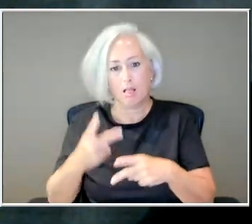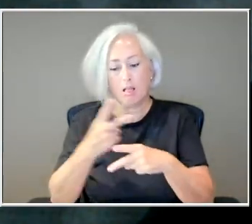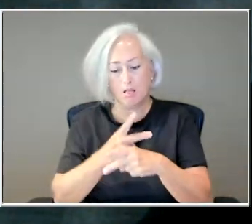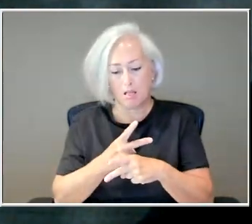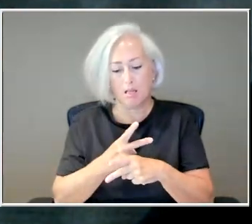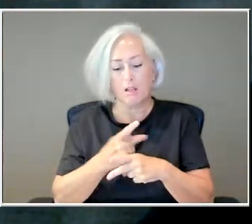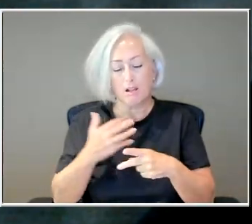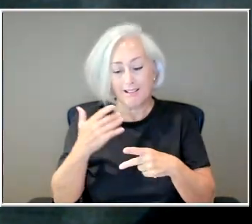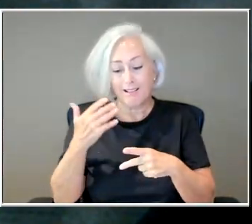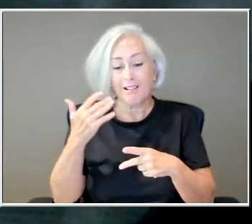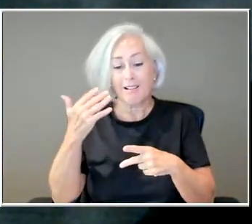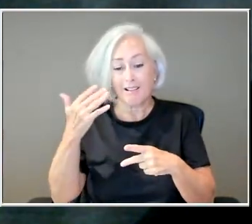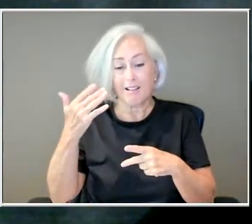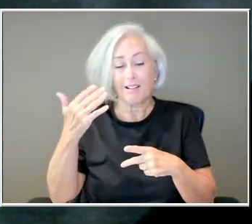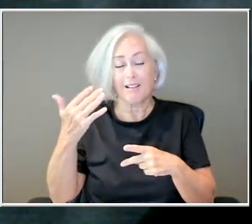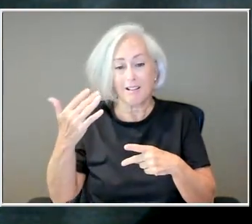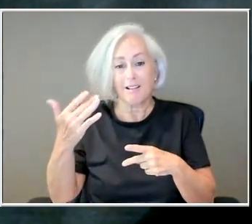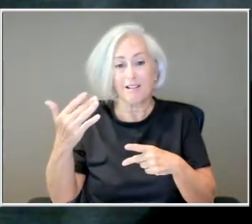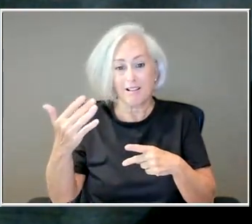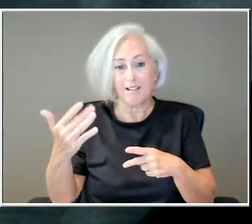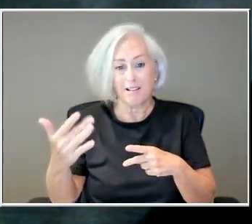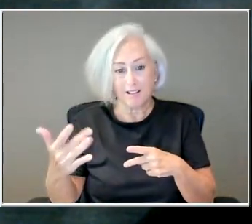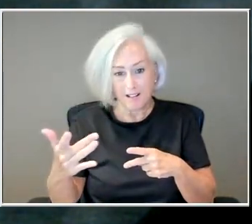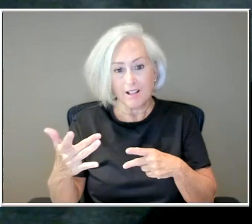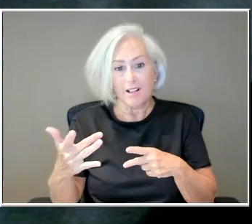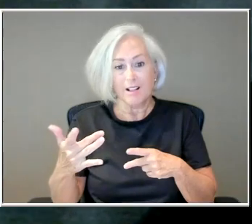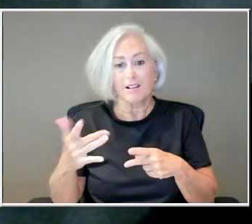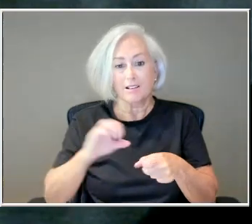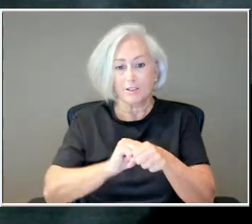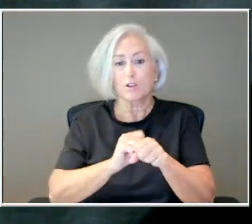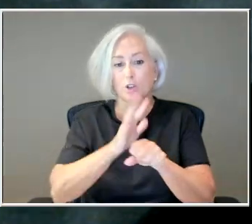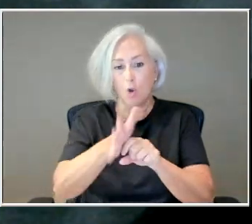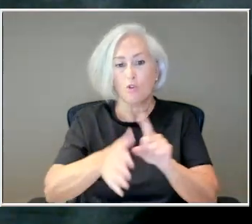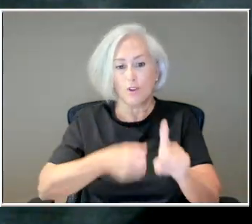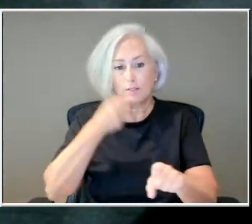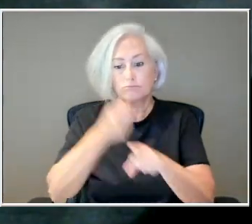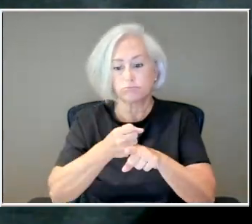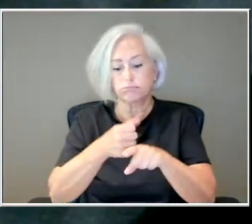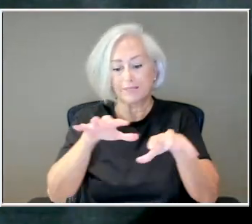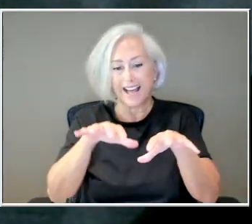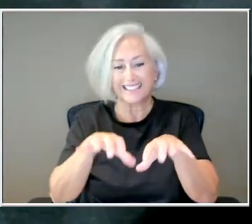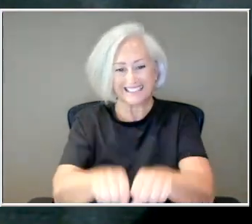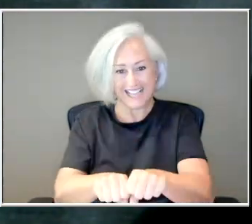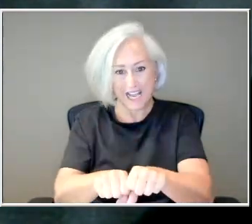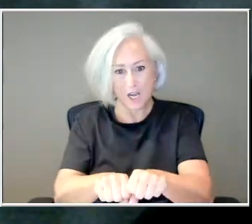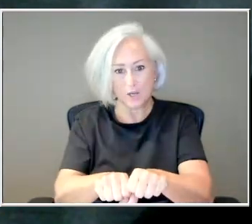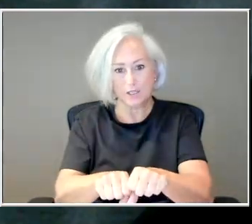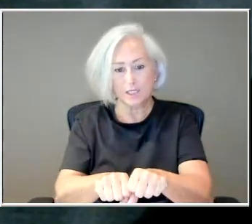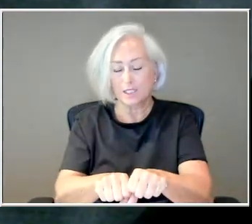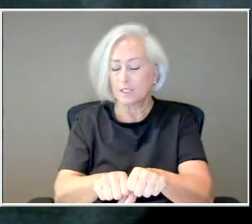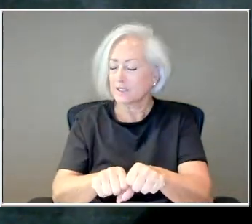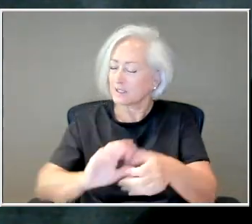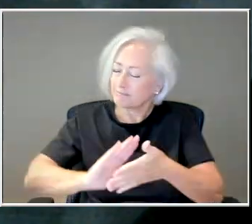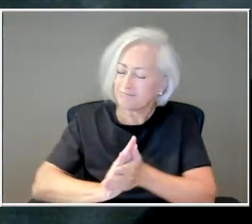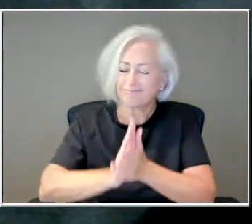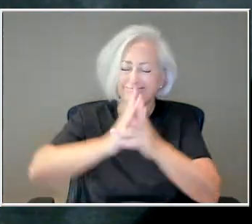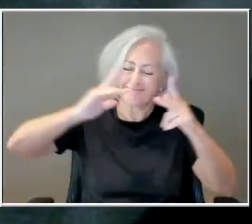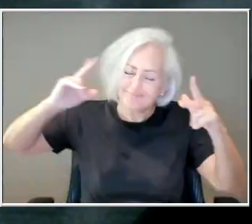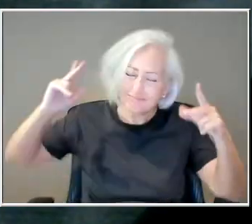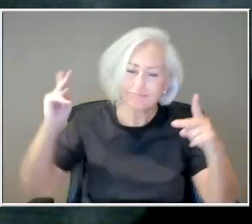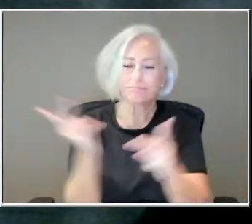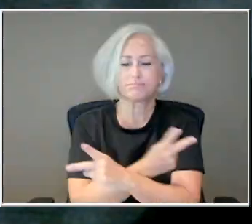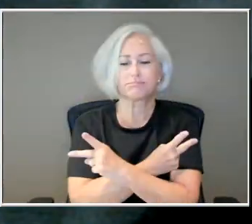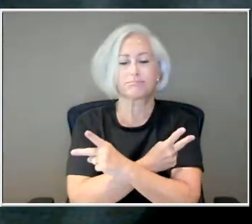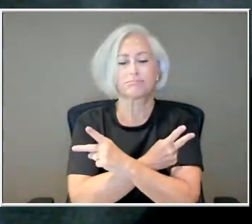as we were locked down, and as we were, coming in, it accelerated even further. So when